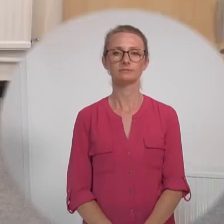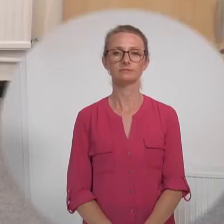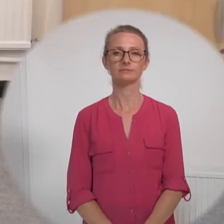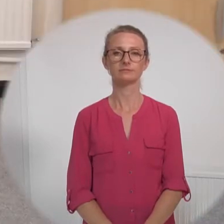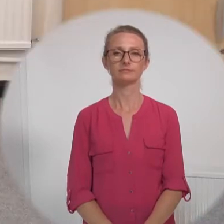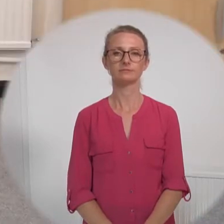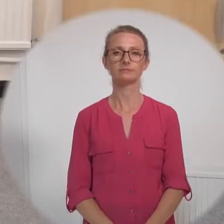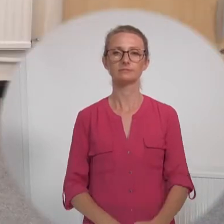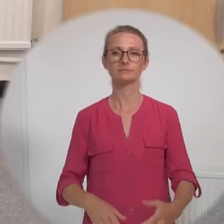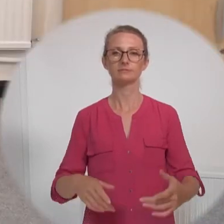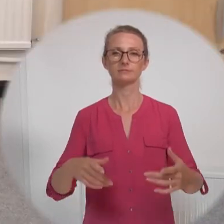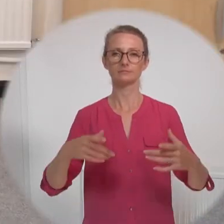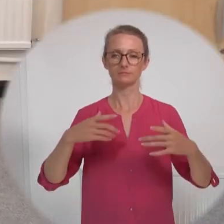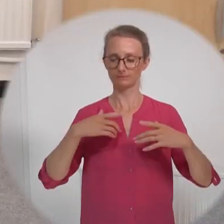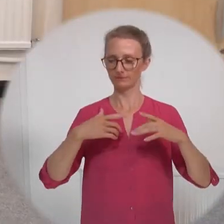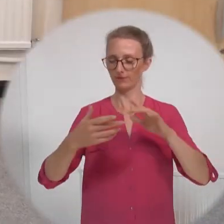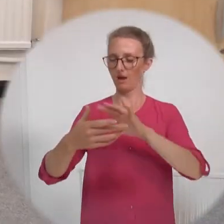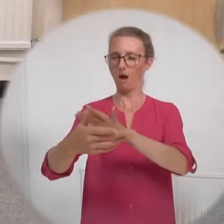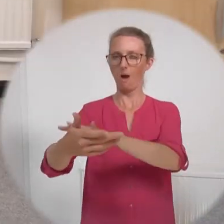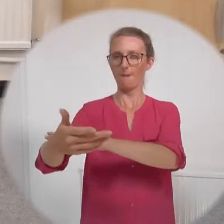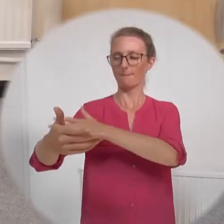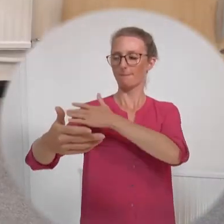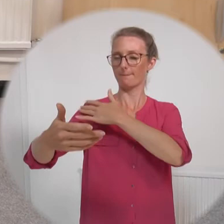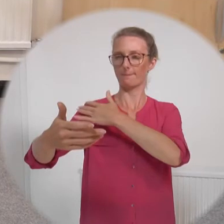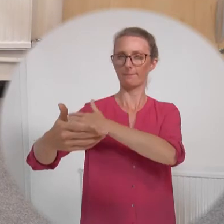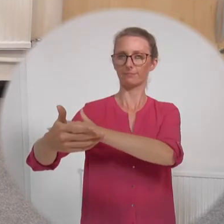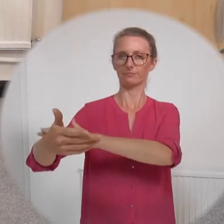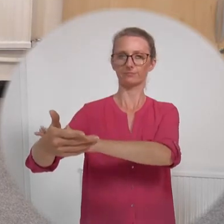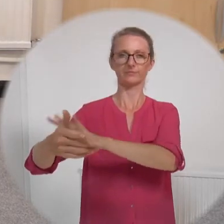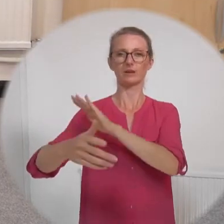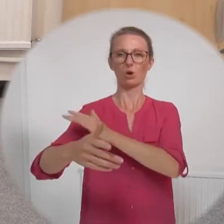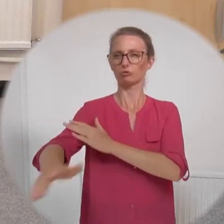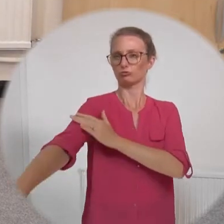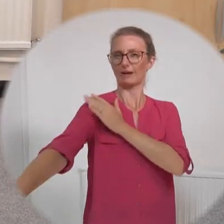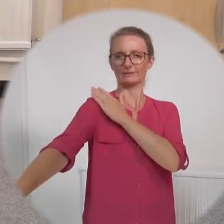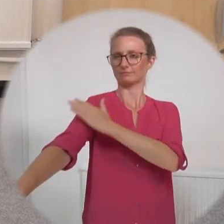You keep a curved shape in the arms. Keep a curved shape in the arms.